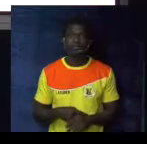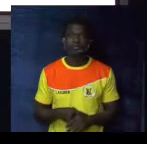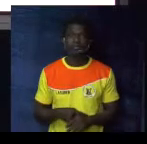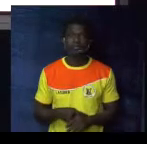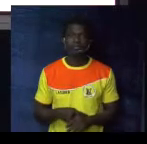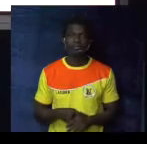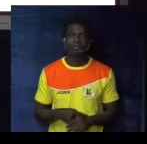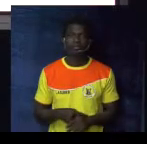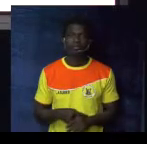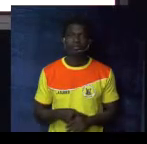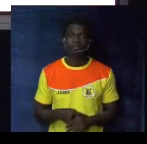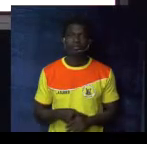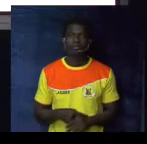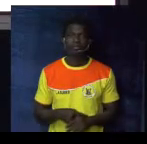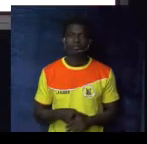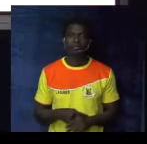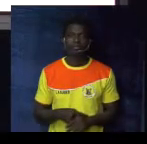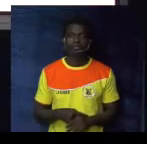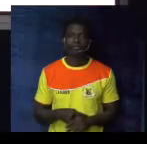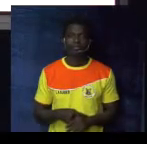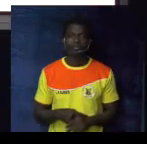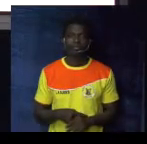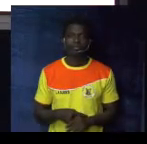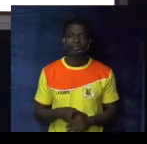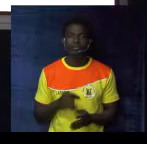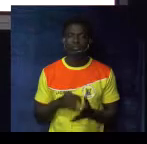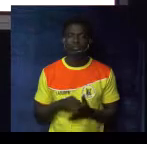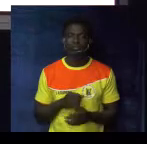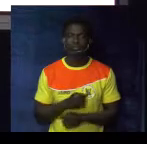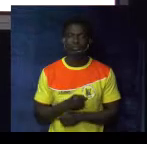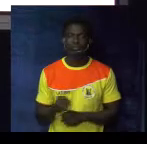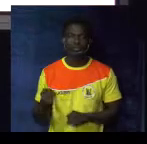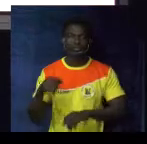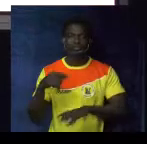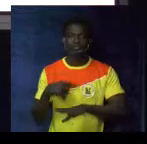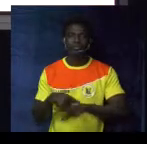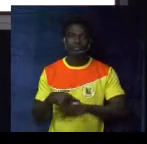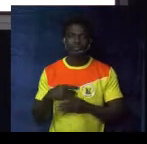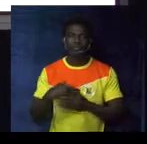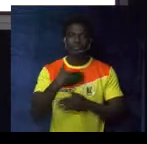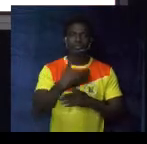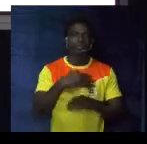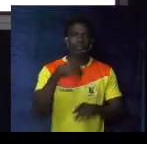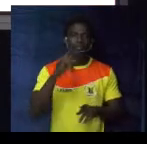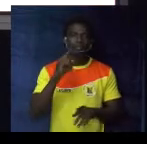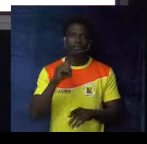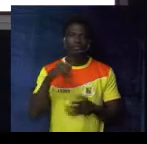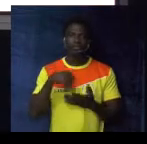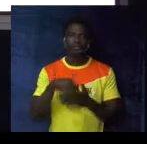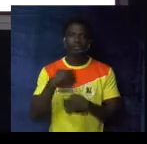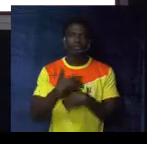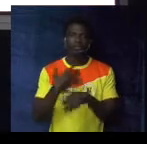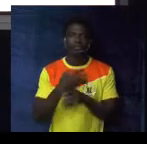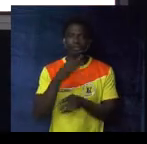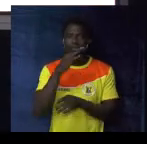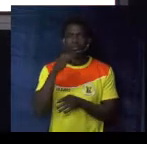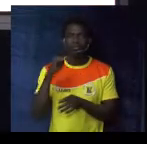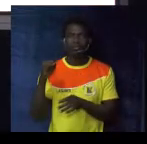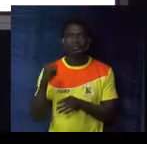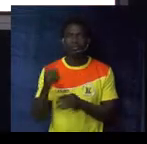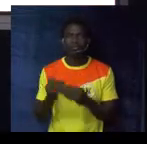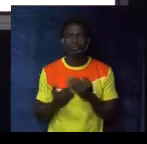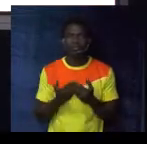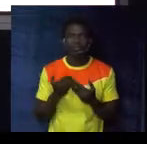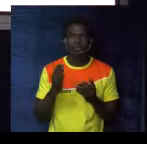It saves time. The use of mechanized agriculture saves time. Next one is it makes